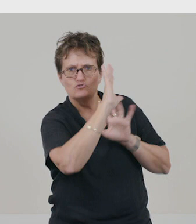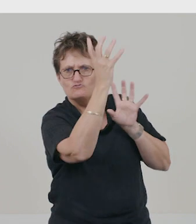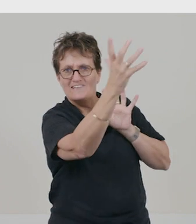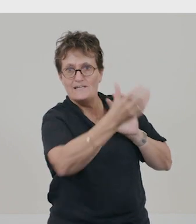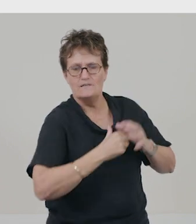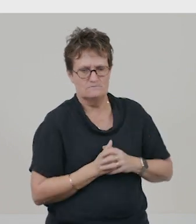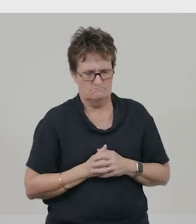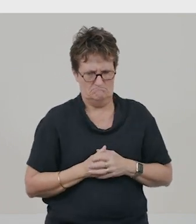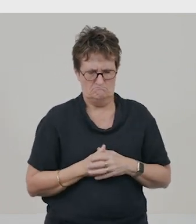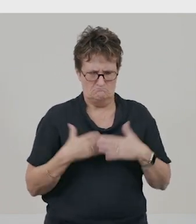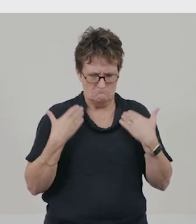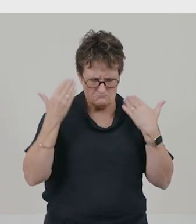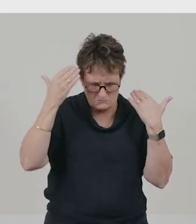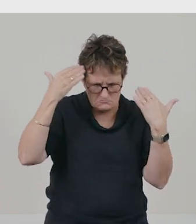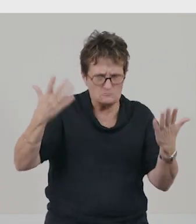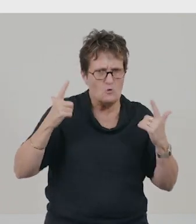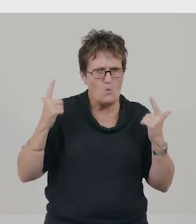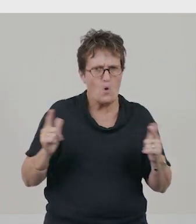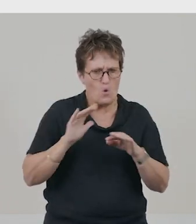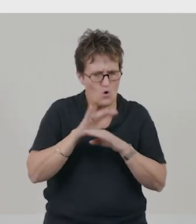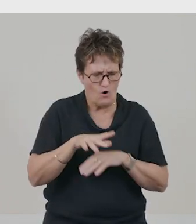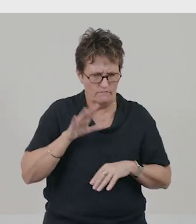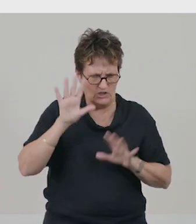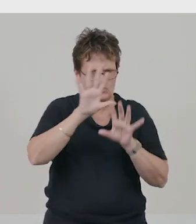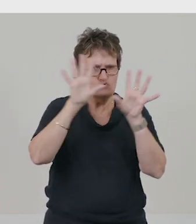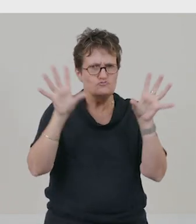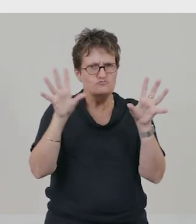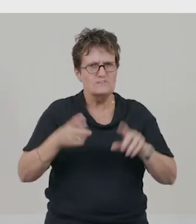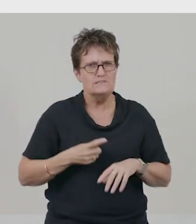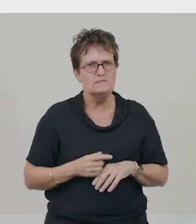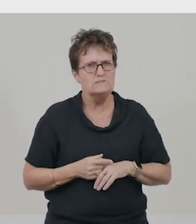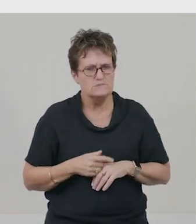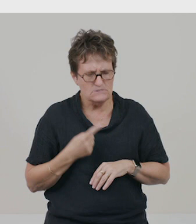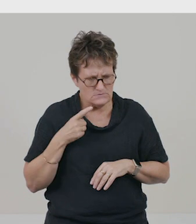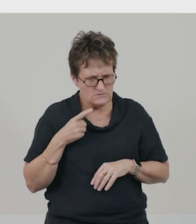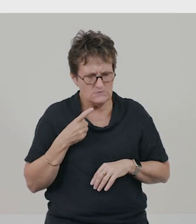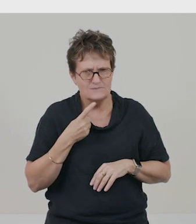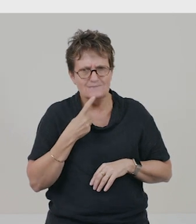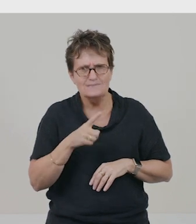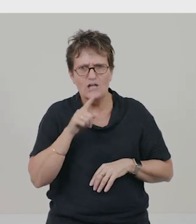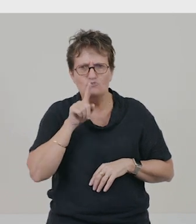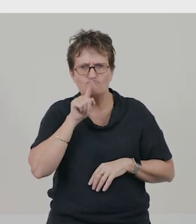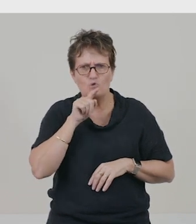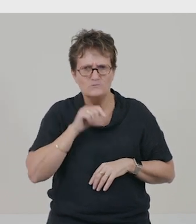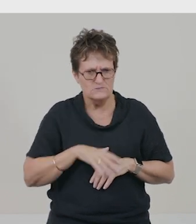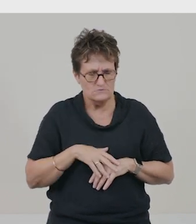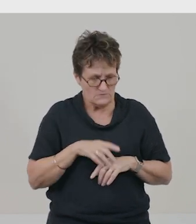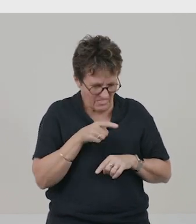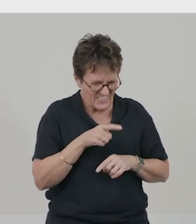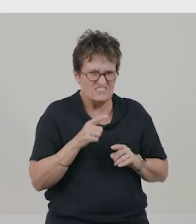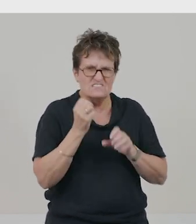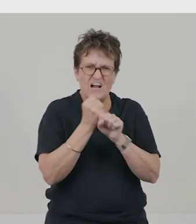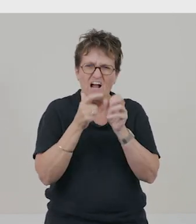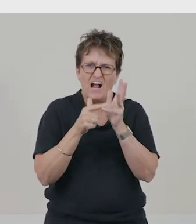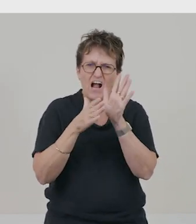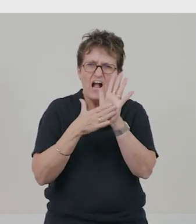"I don't know much about trees," said Rosie. "Is this just a gum tree?" "Just a gum